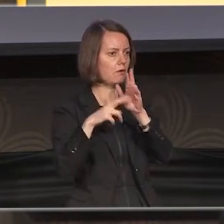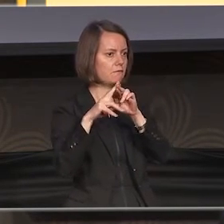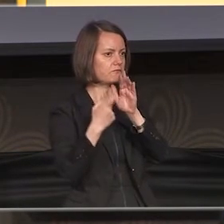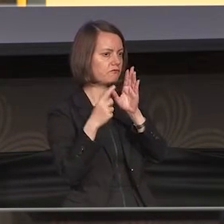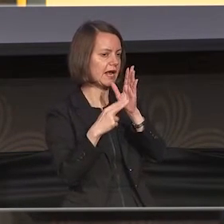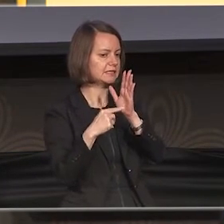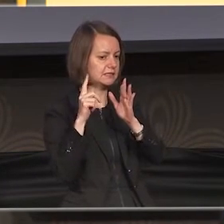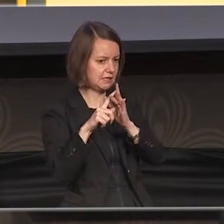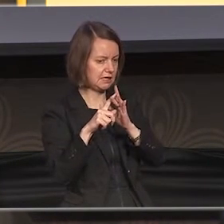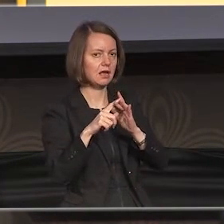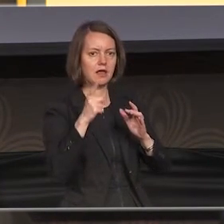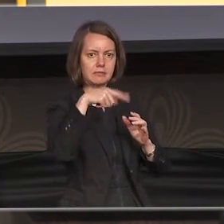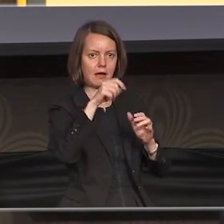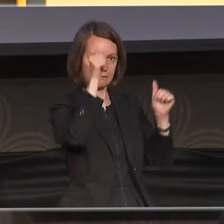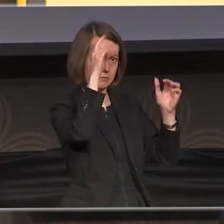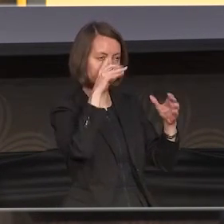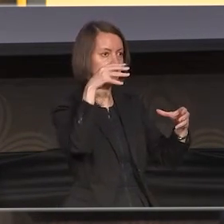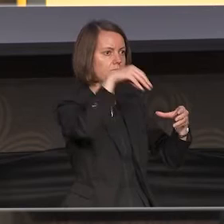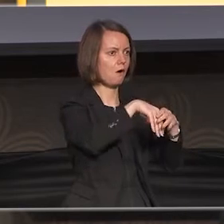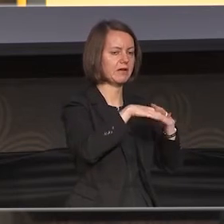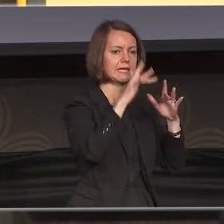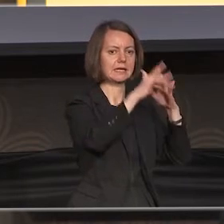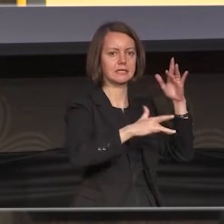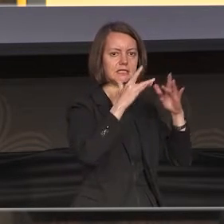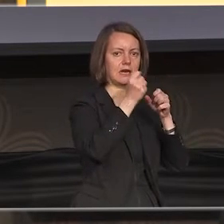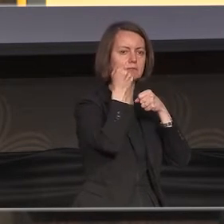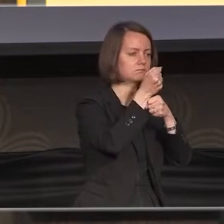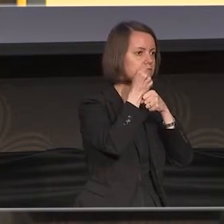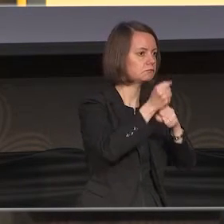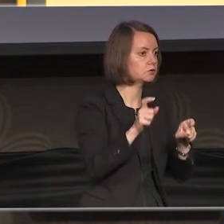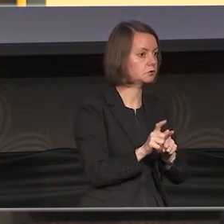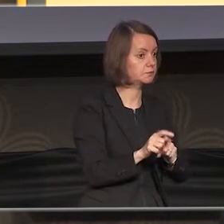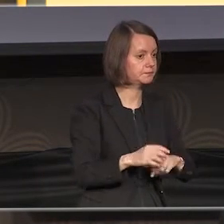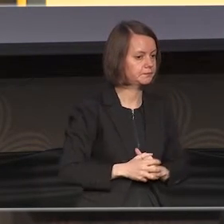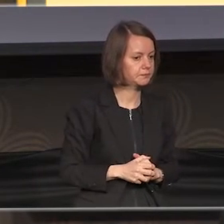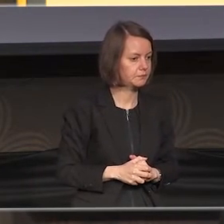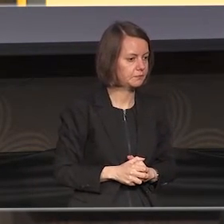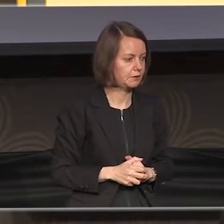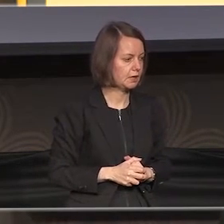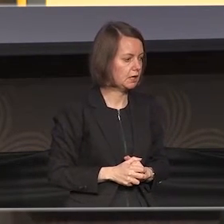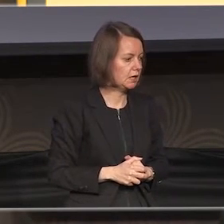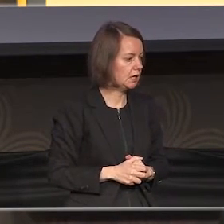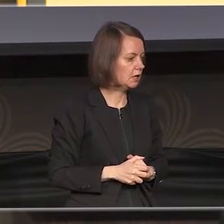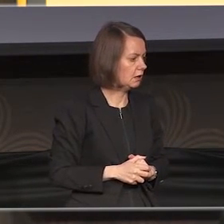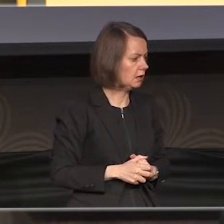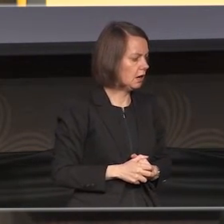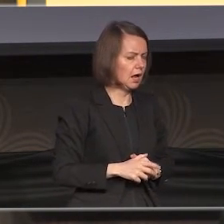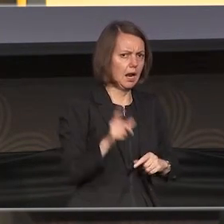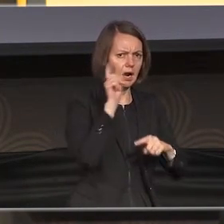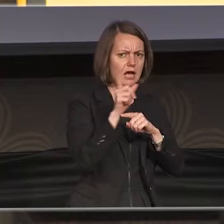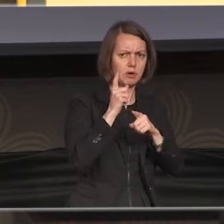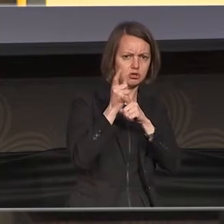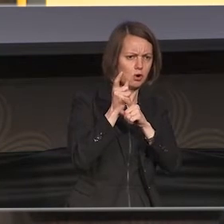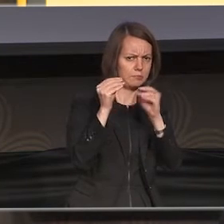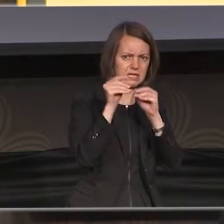people representing a diverse range of communities throughout Australia and the world. And it's interesting, I was talking to someone in Brisbane last week